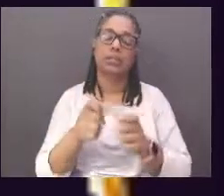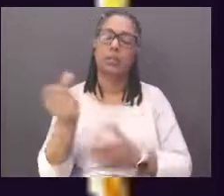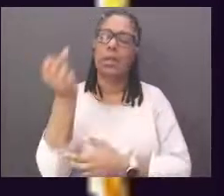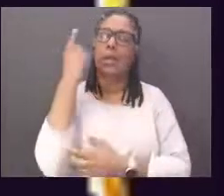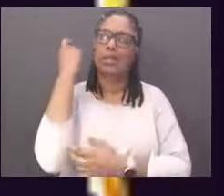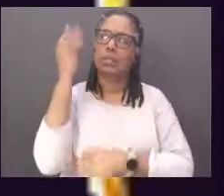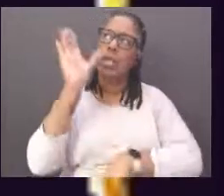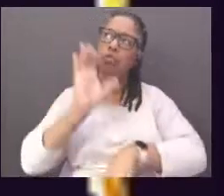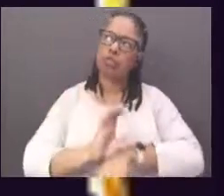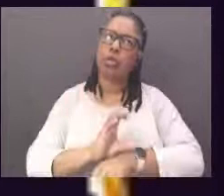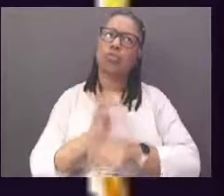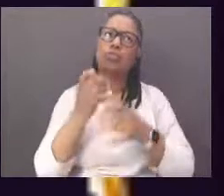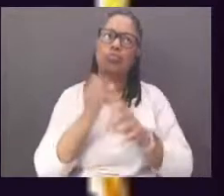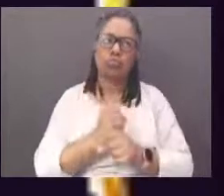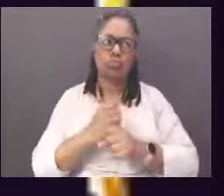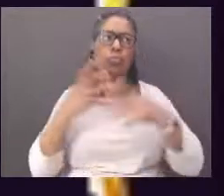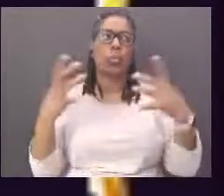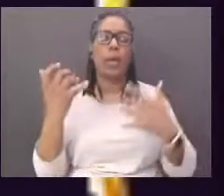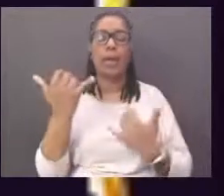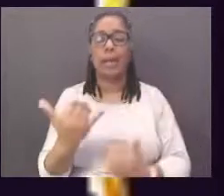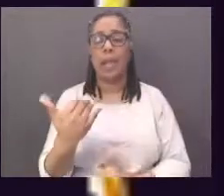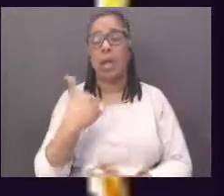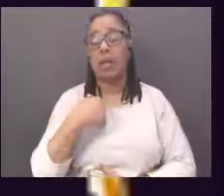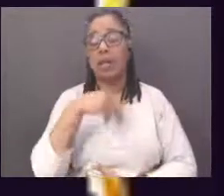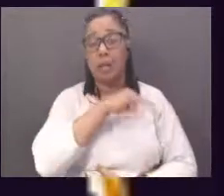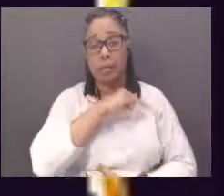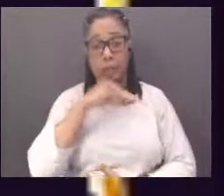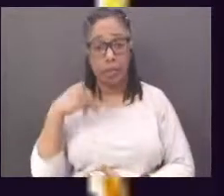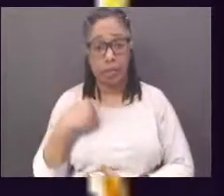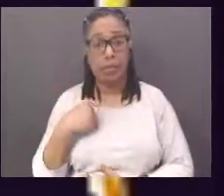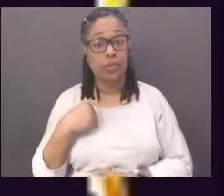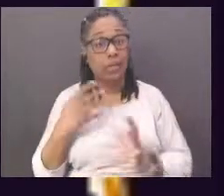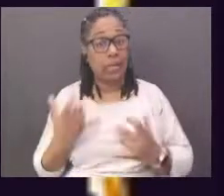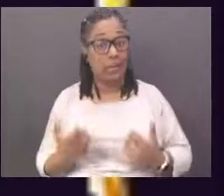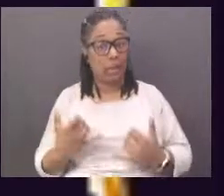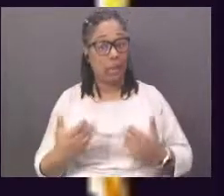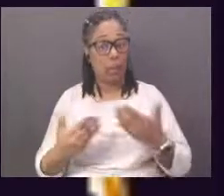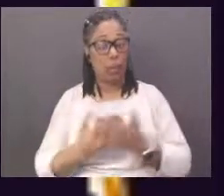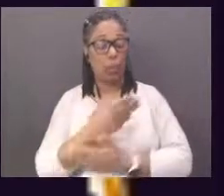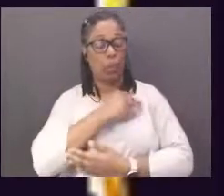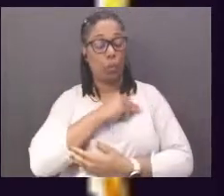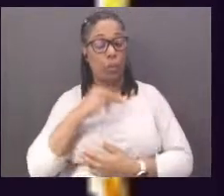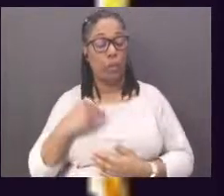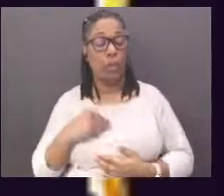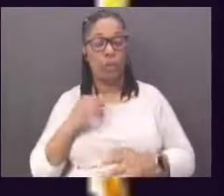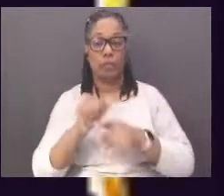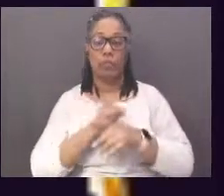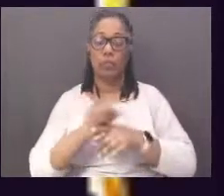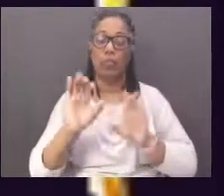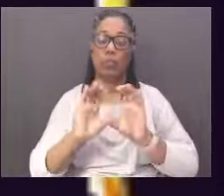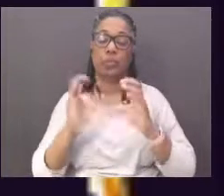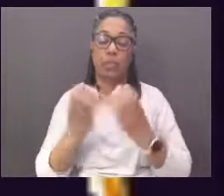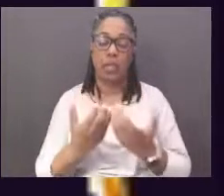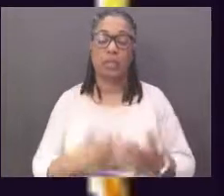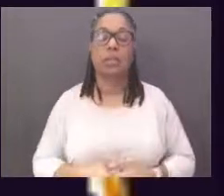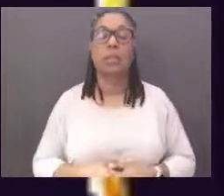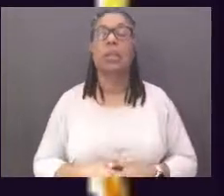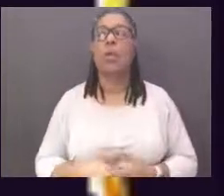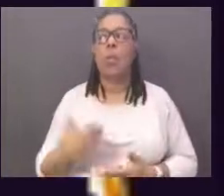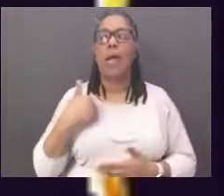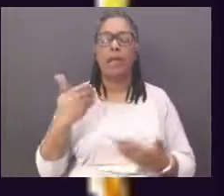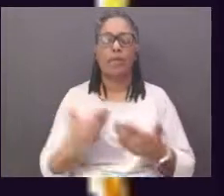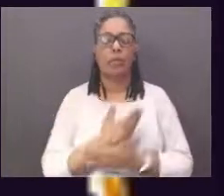And we now have members that are in new members training class as far away from Cape Town, South Africa. We